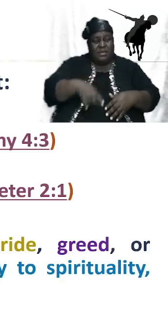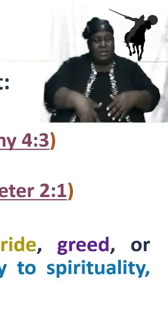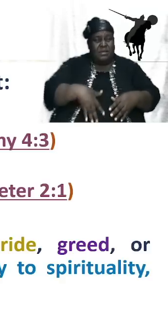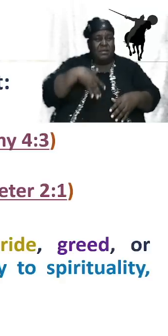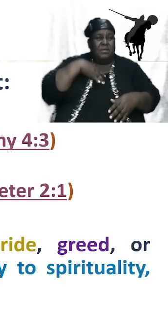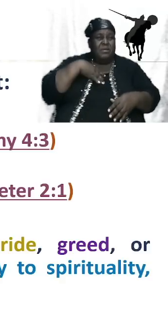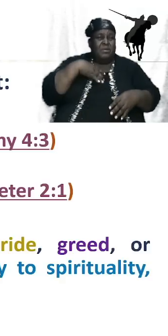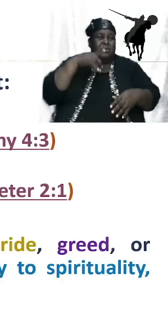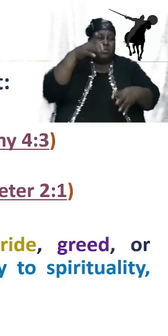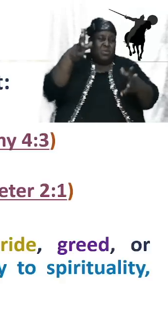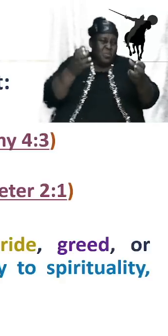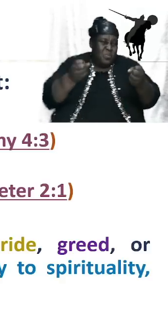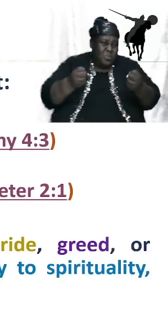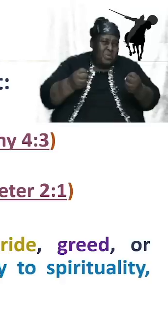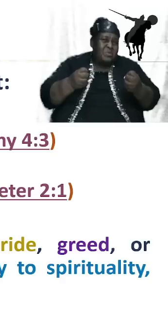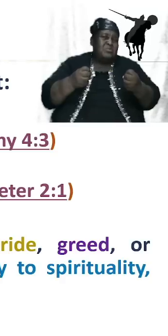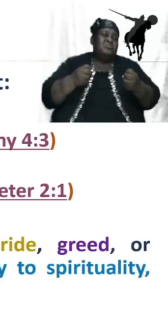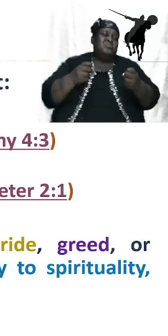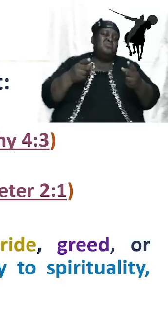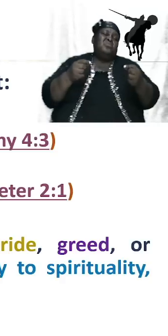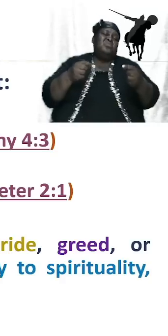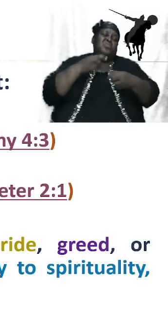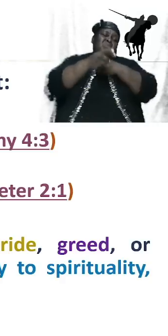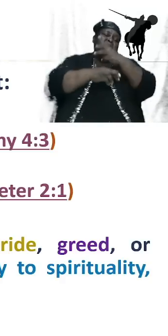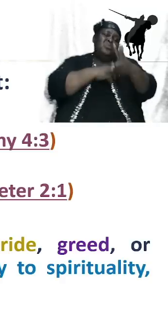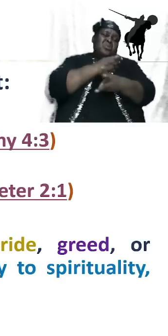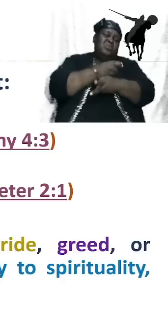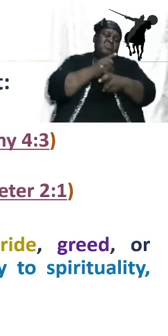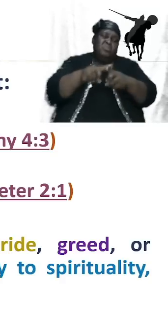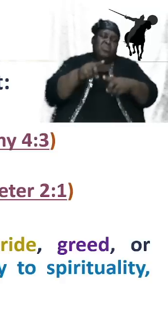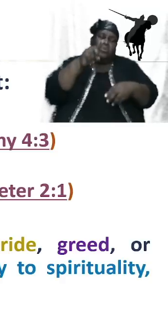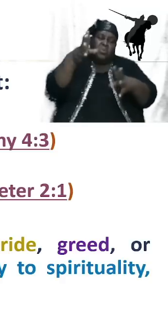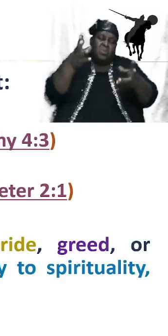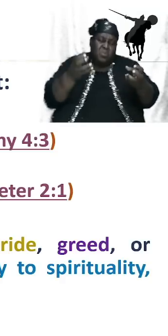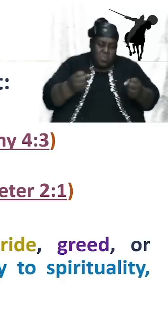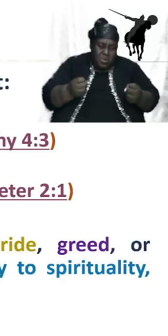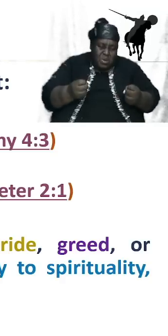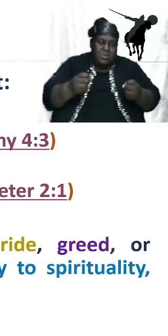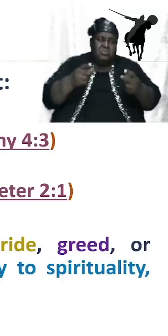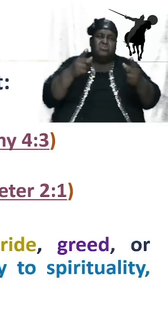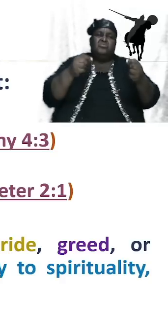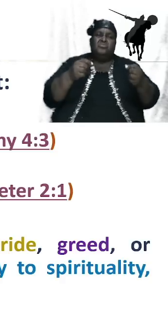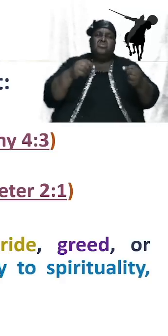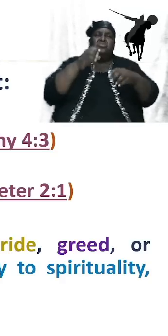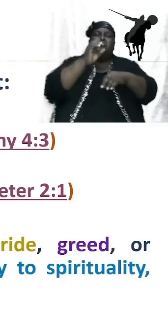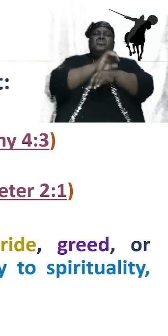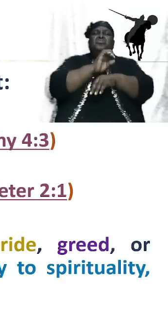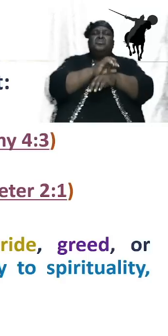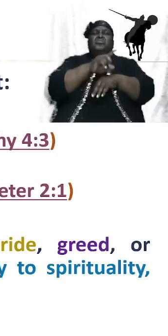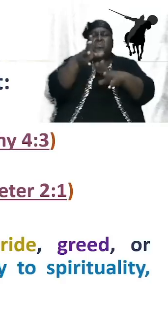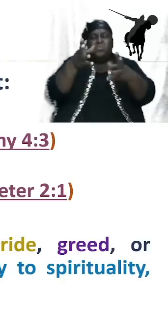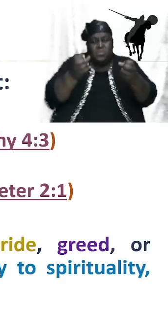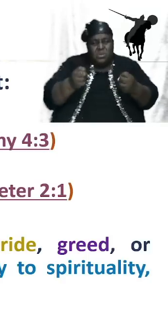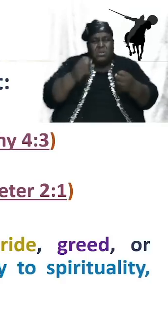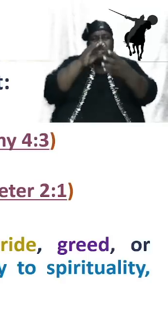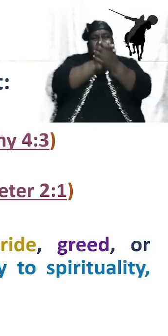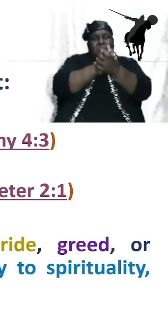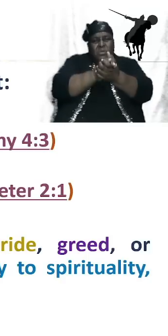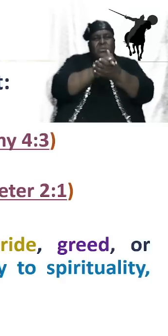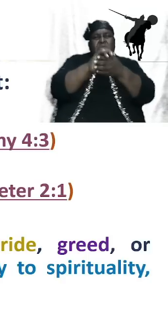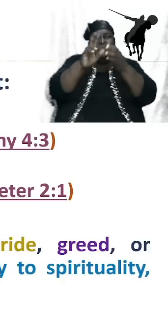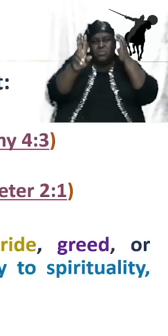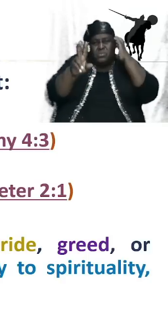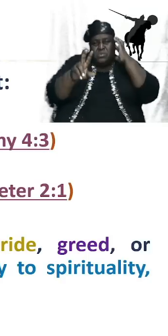world, but you want to do church. Amen. And therefore, you want to marry the two. It's like Pergamos, the church of